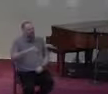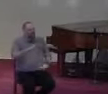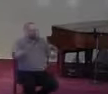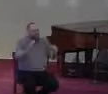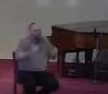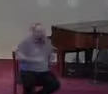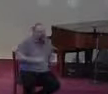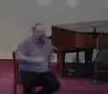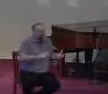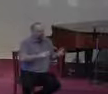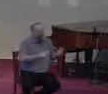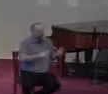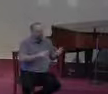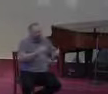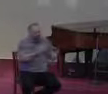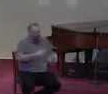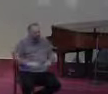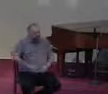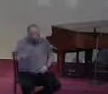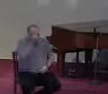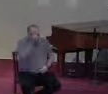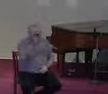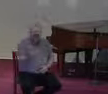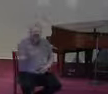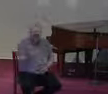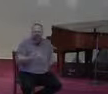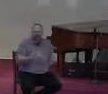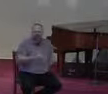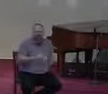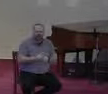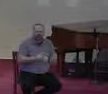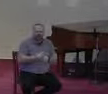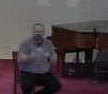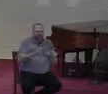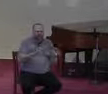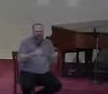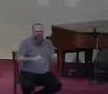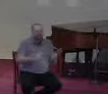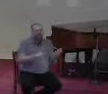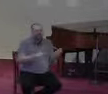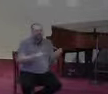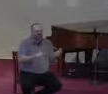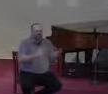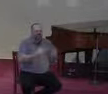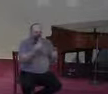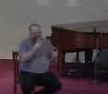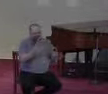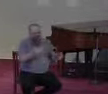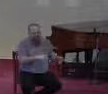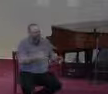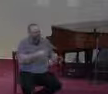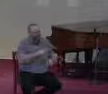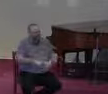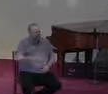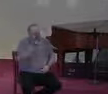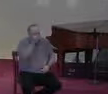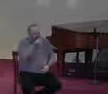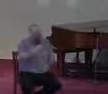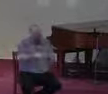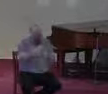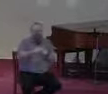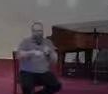forever." Wait a minute. No one's cast off by the Lord forever. What about the hell? What about the final judgment?